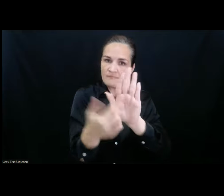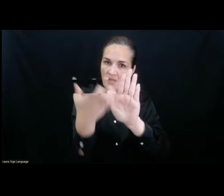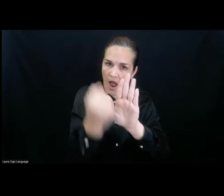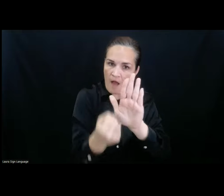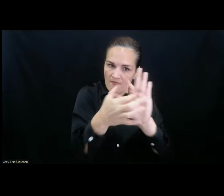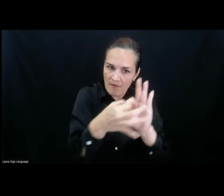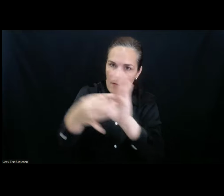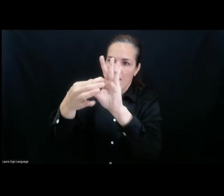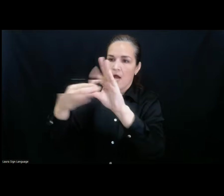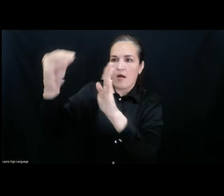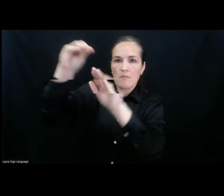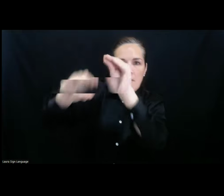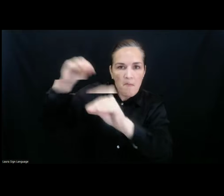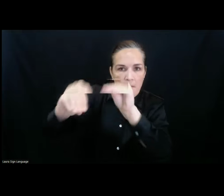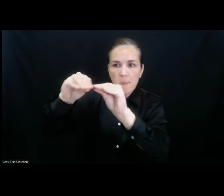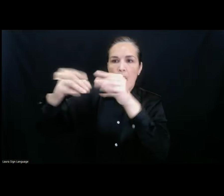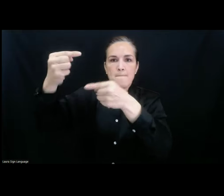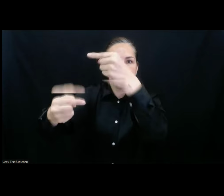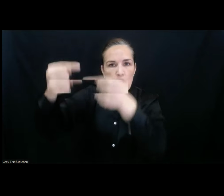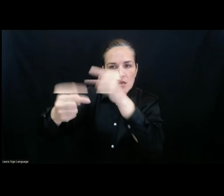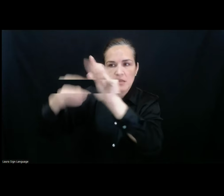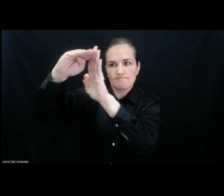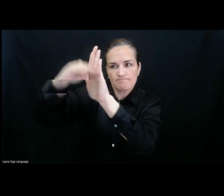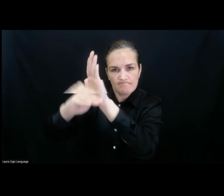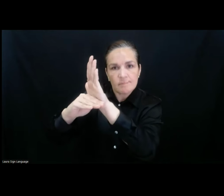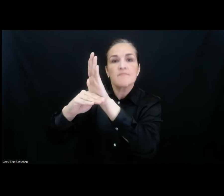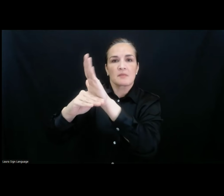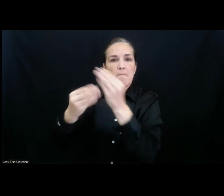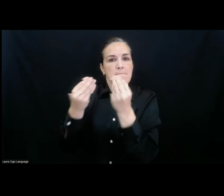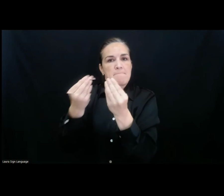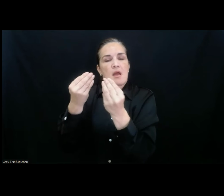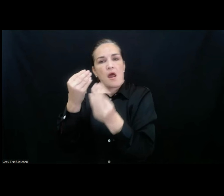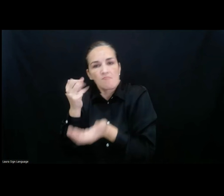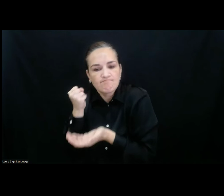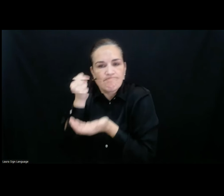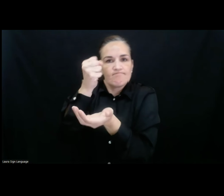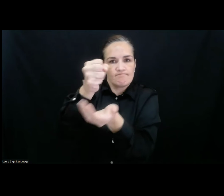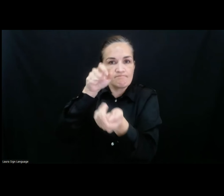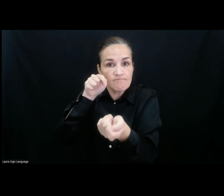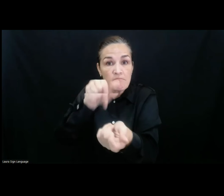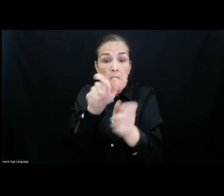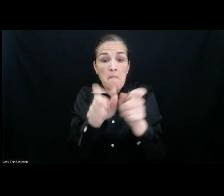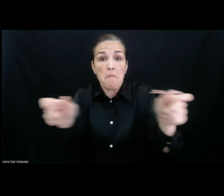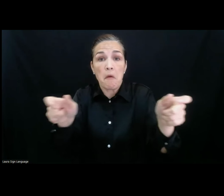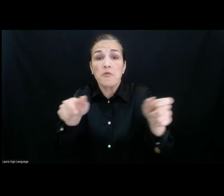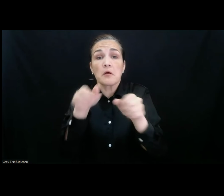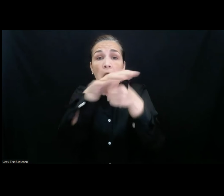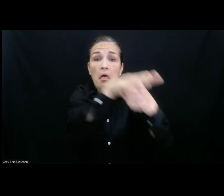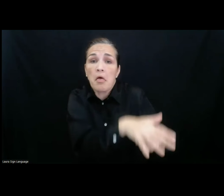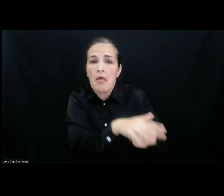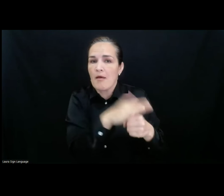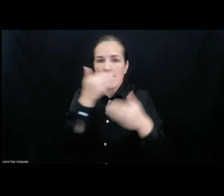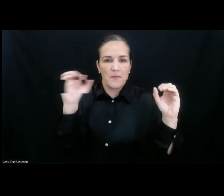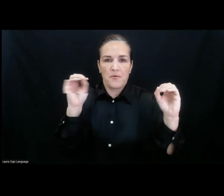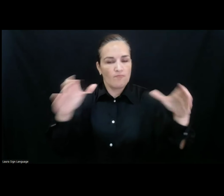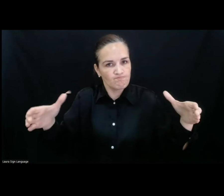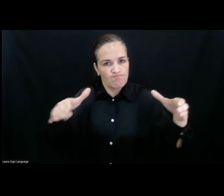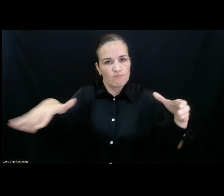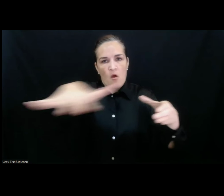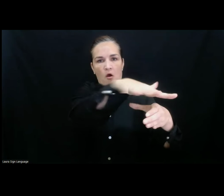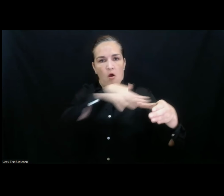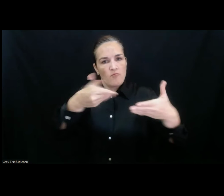politically resilient foundation to ensure that really no one is left behind. And if I, as head